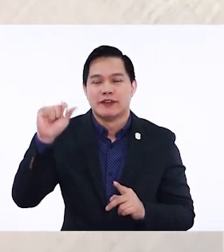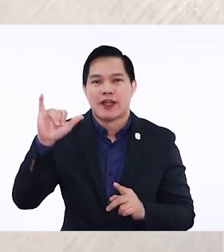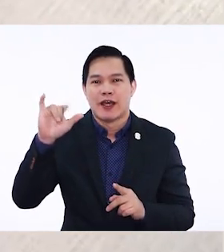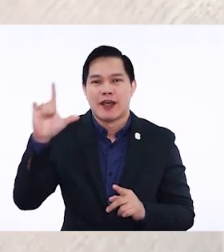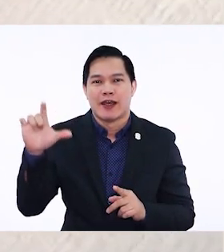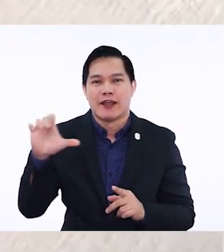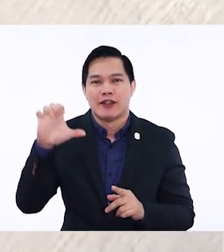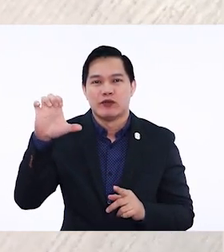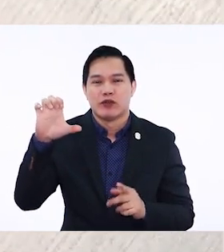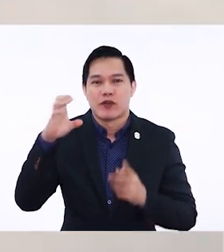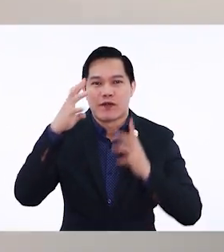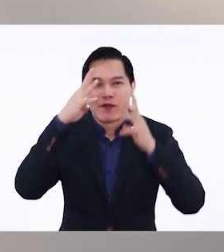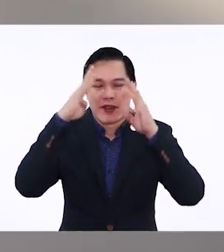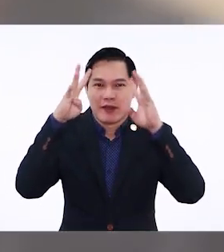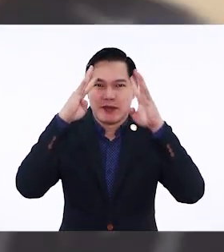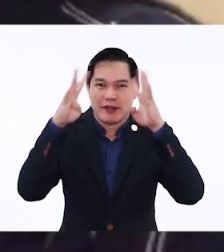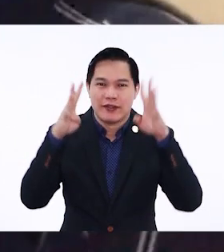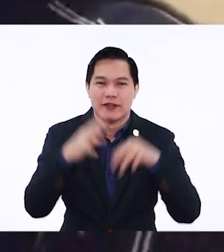creativity.